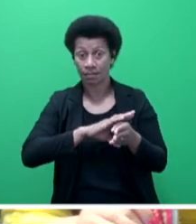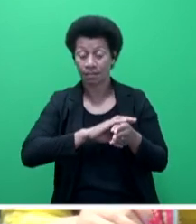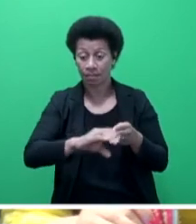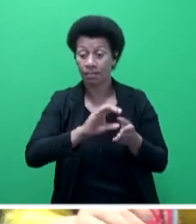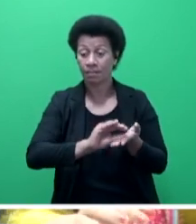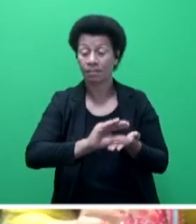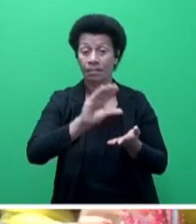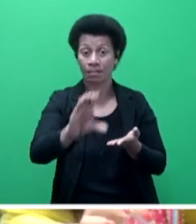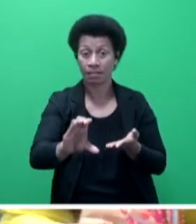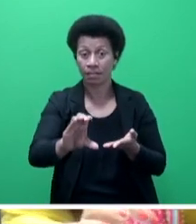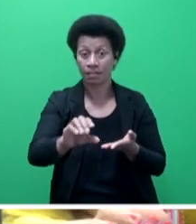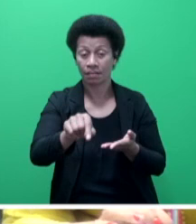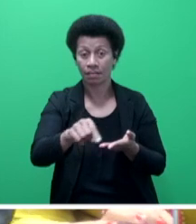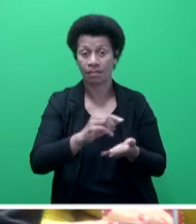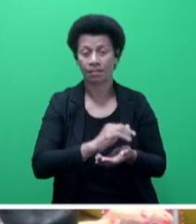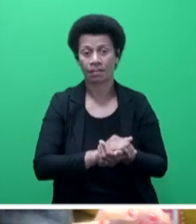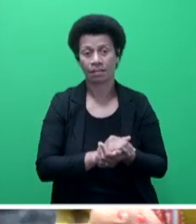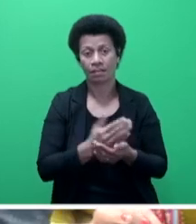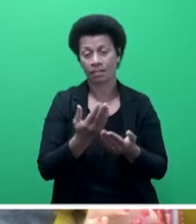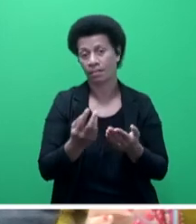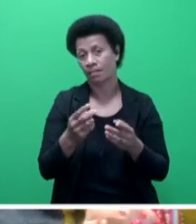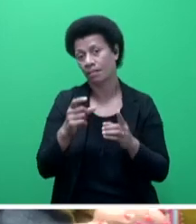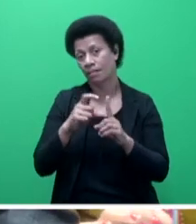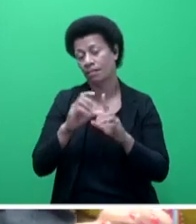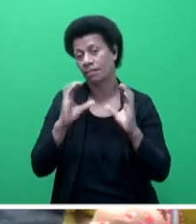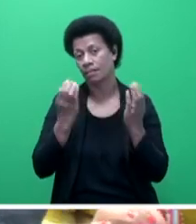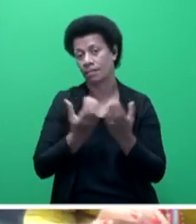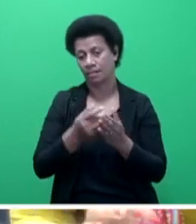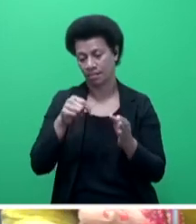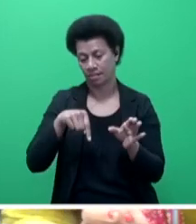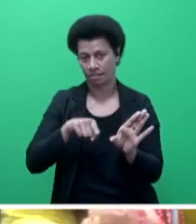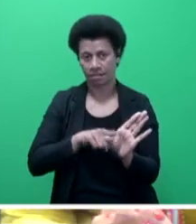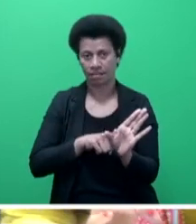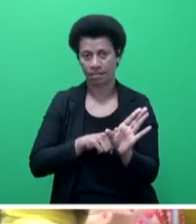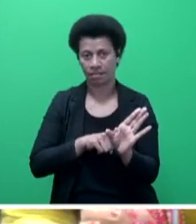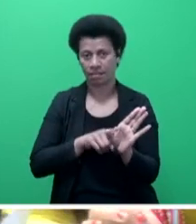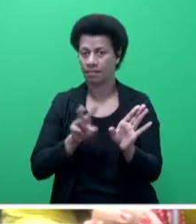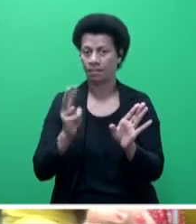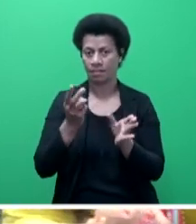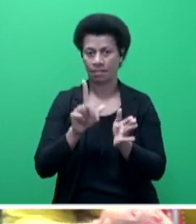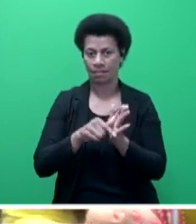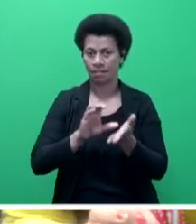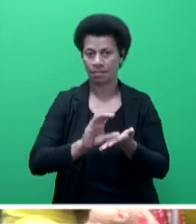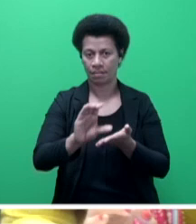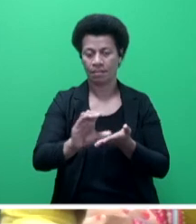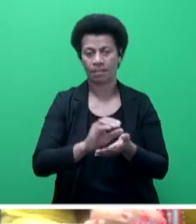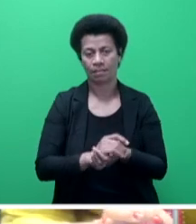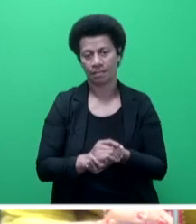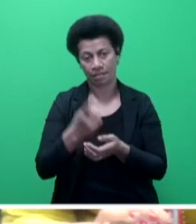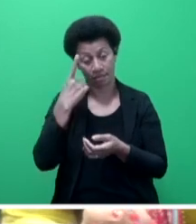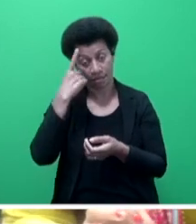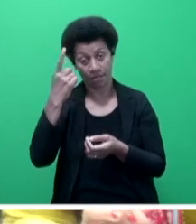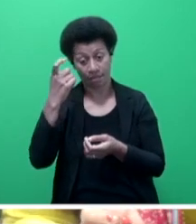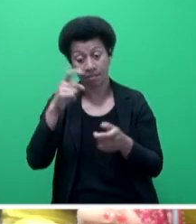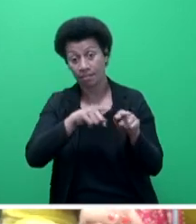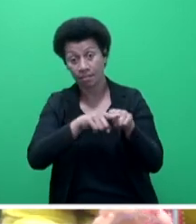will be disbursed by December of this year, sir. The idea is that, Mr. Speaker, sir, that Drua